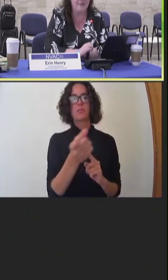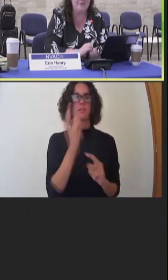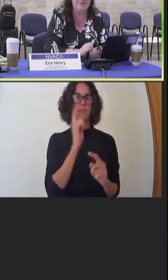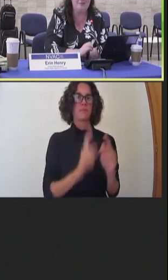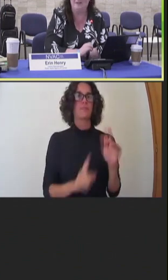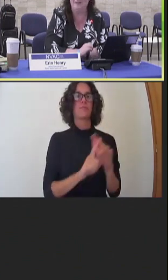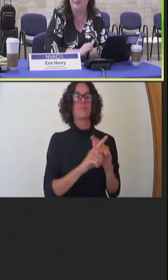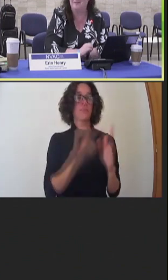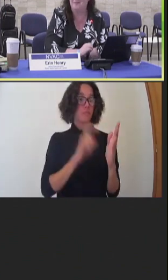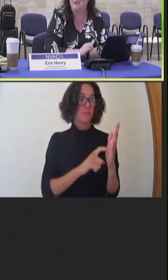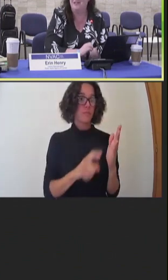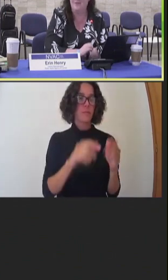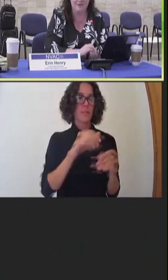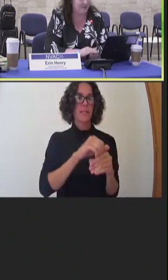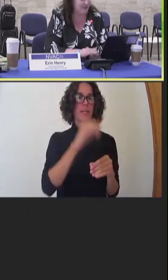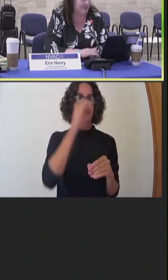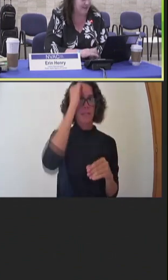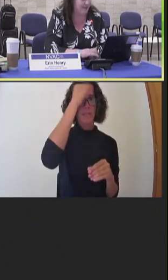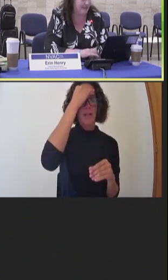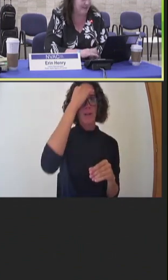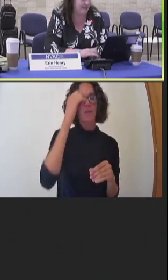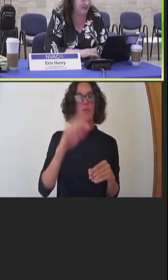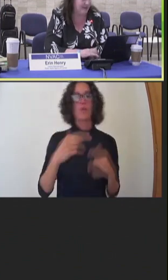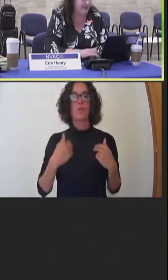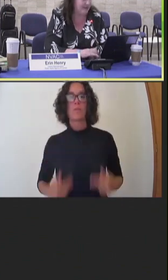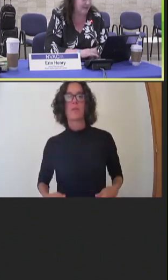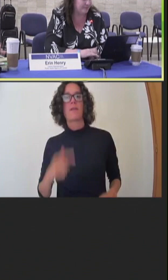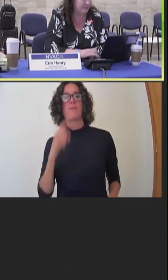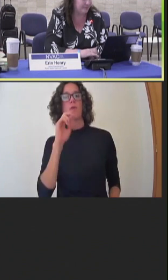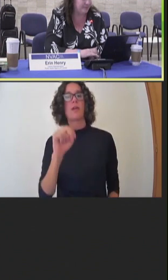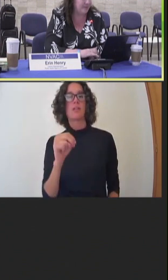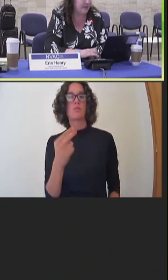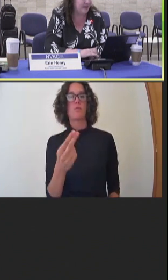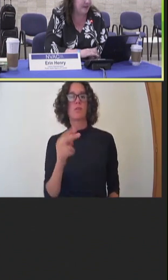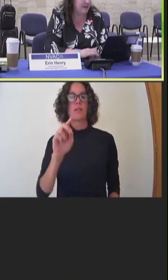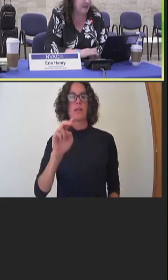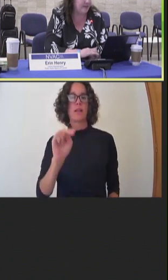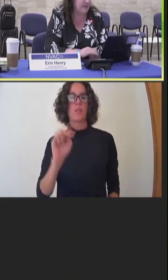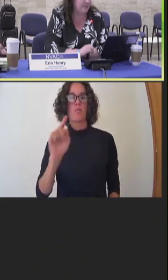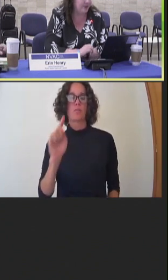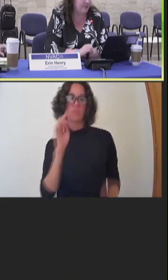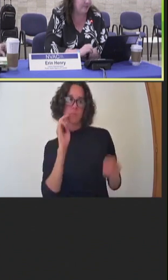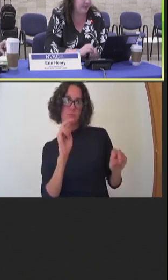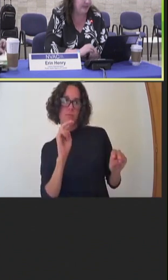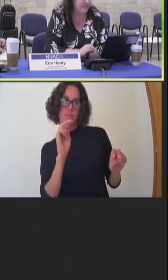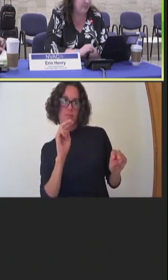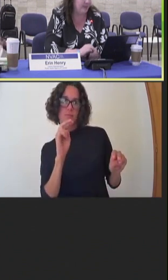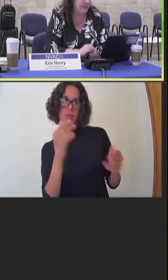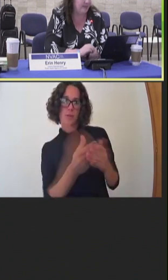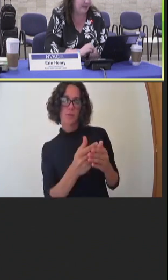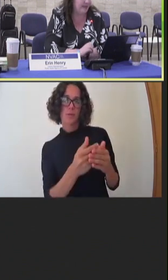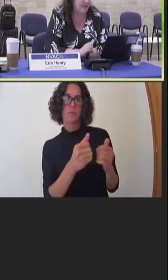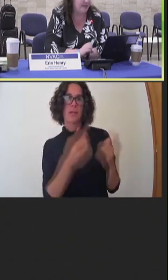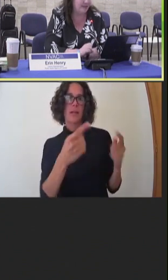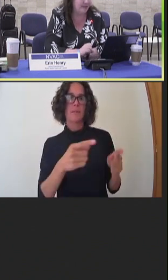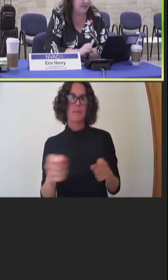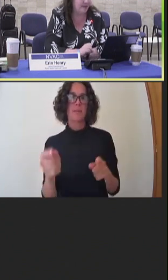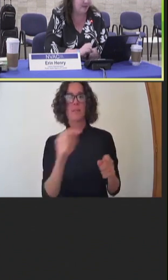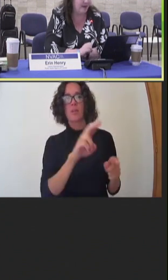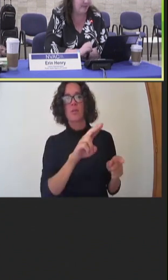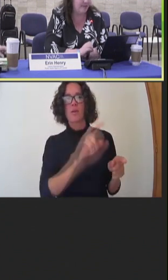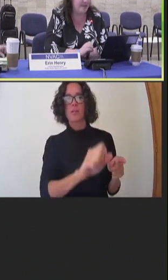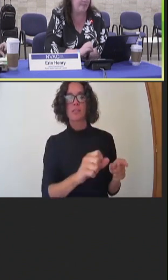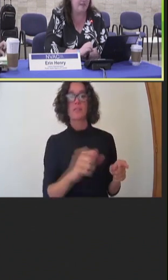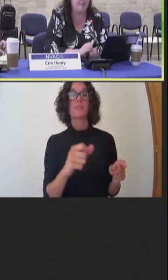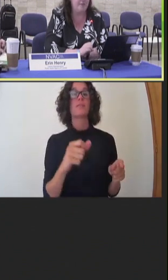cows, which we are watching very closely what's happening in the US. As part of our pandemic preparedness, Canada does, though,